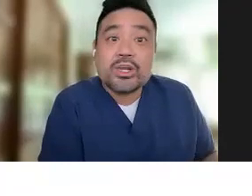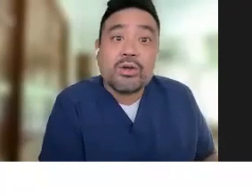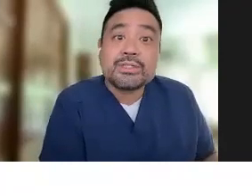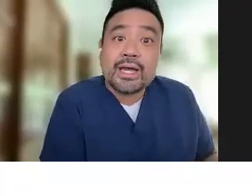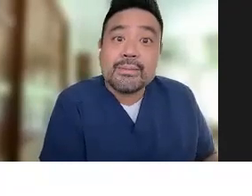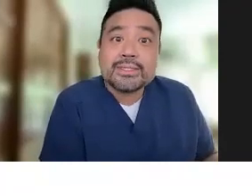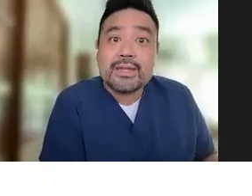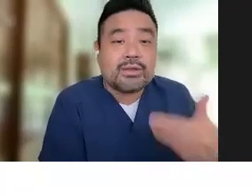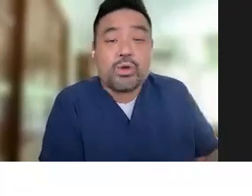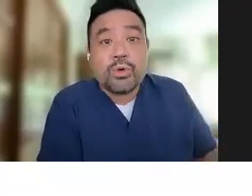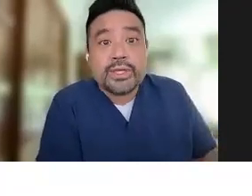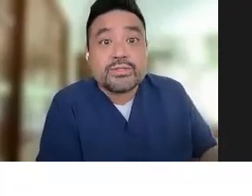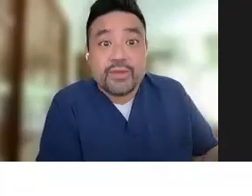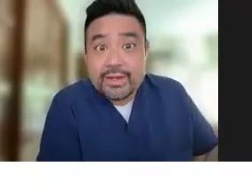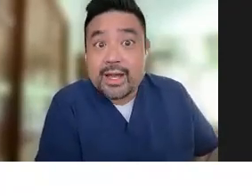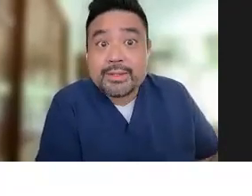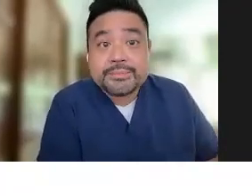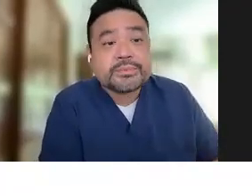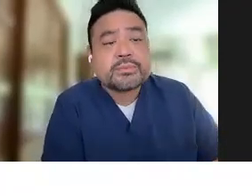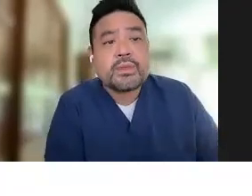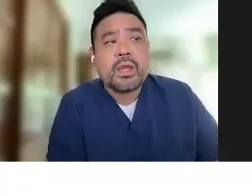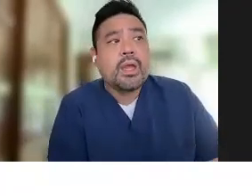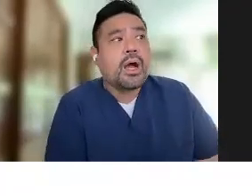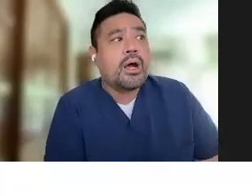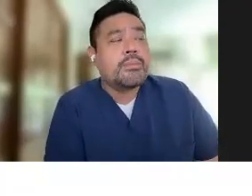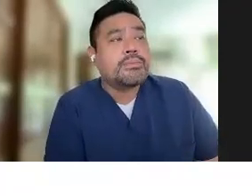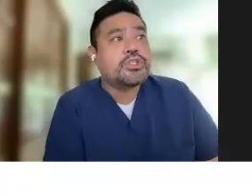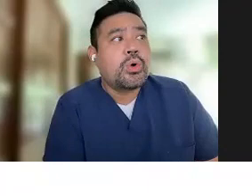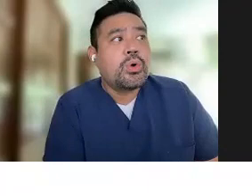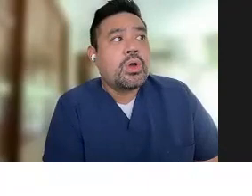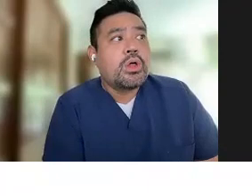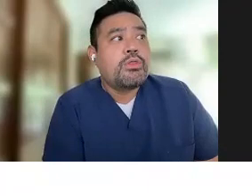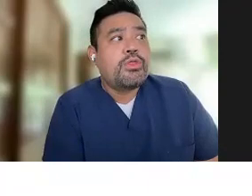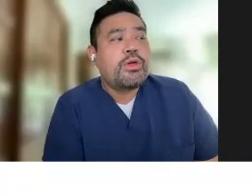I see it all the time and the cold is very common.